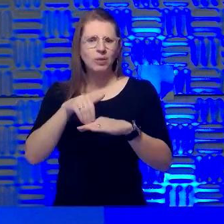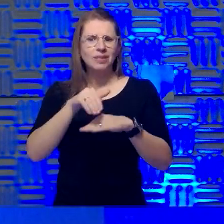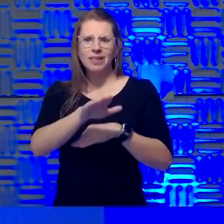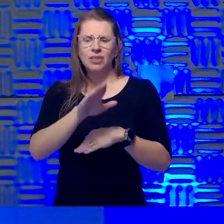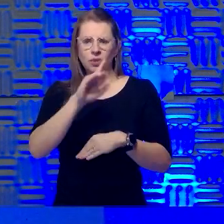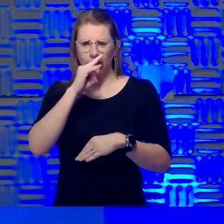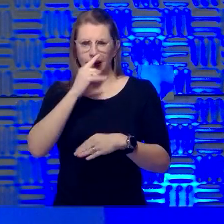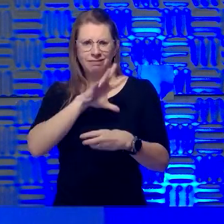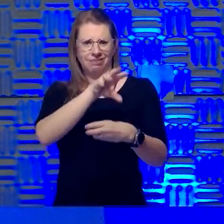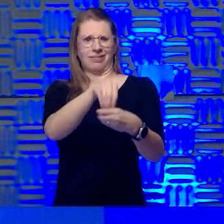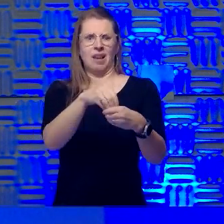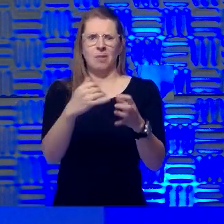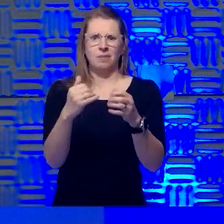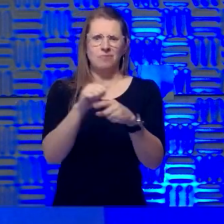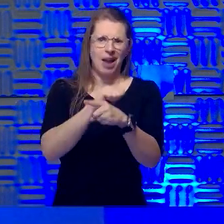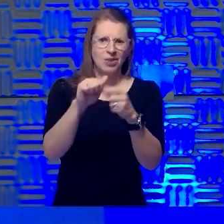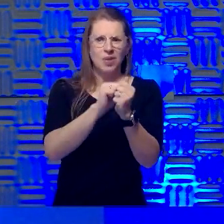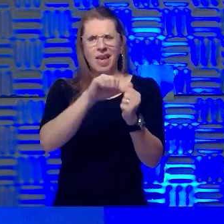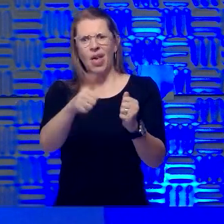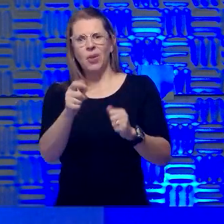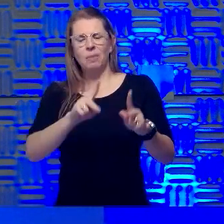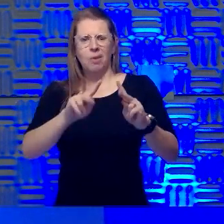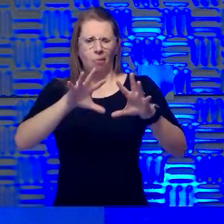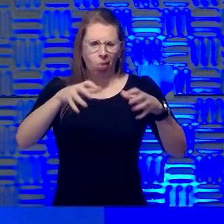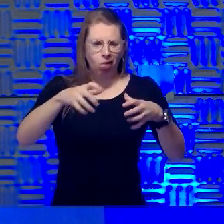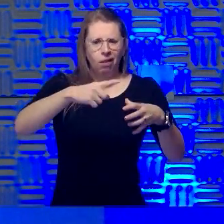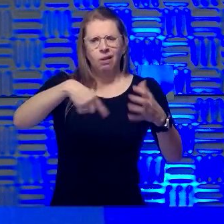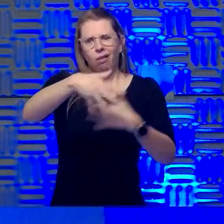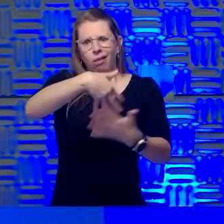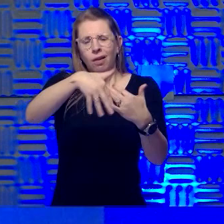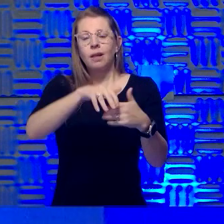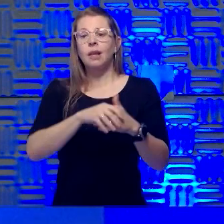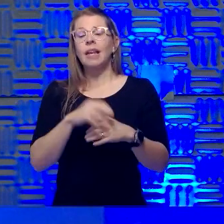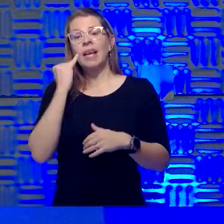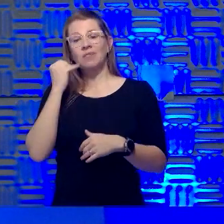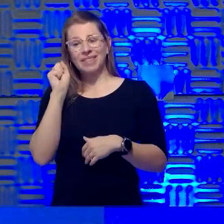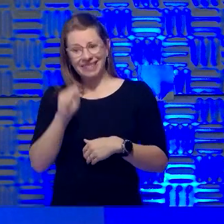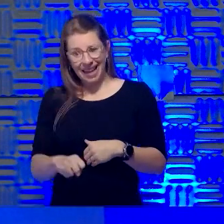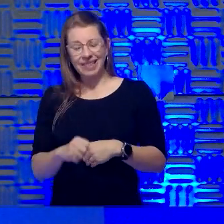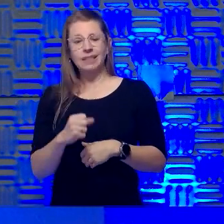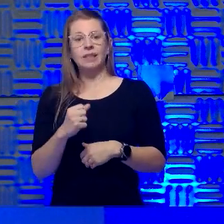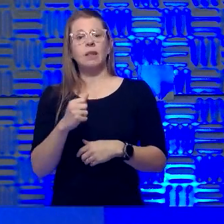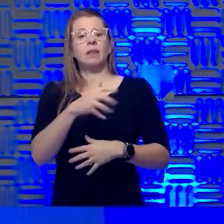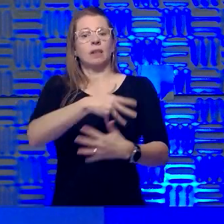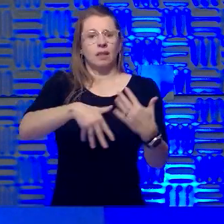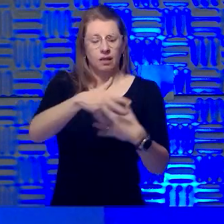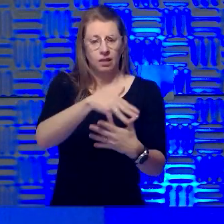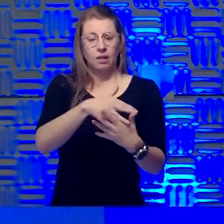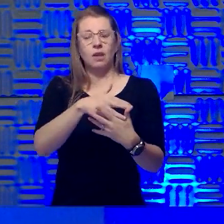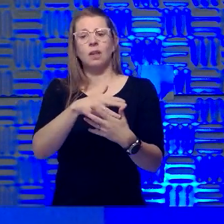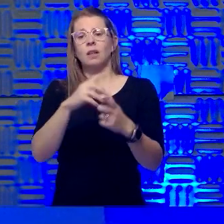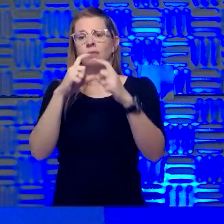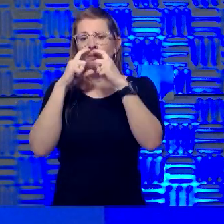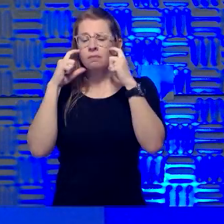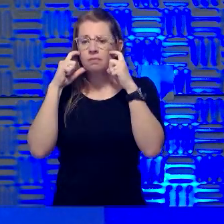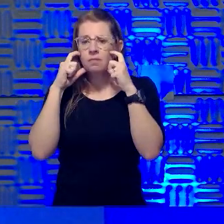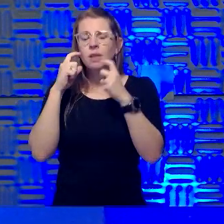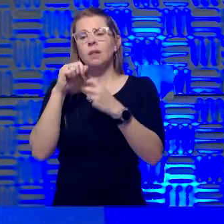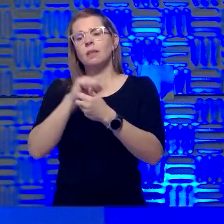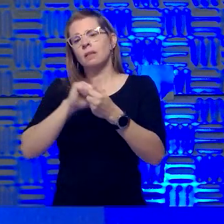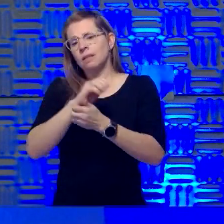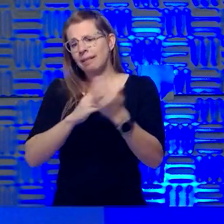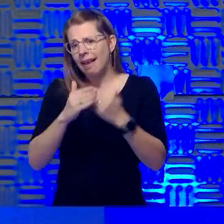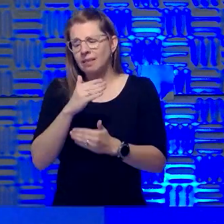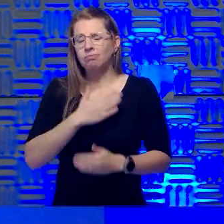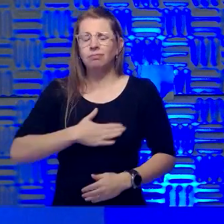practicing with other people. When you are out, practice good hand hygiene, wear a mask, things of that nature. We also understand that when kids